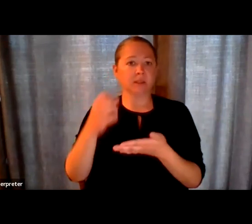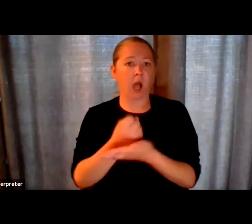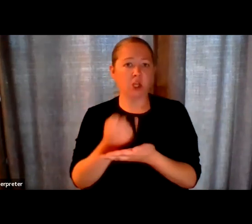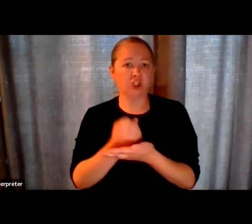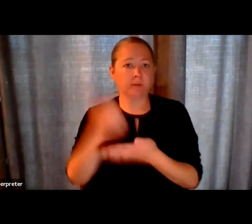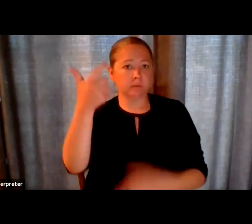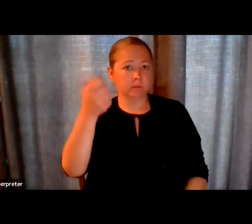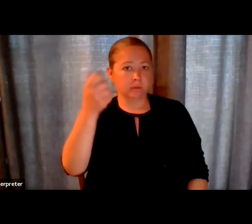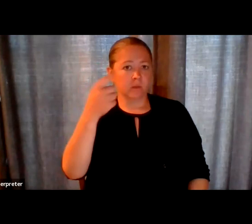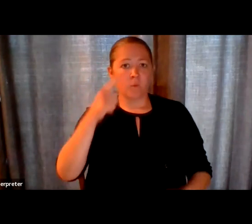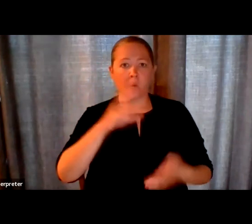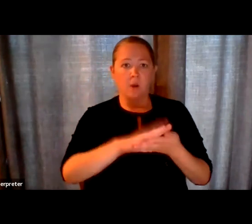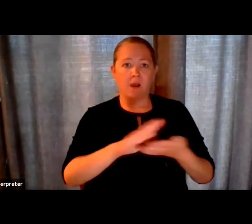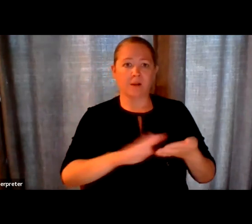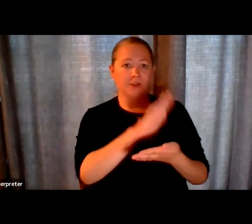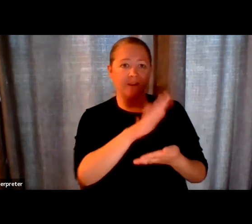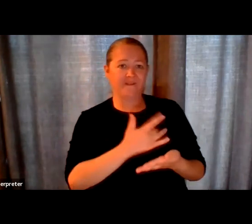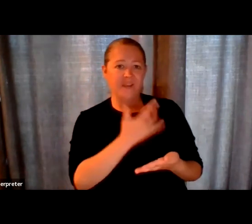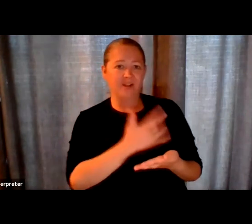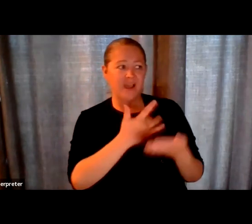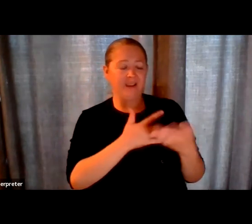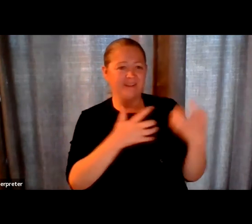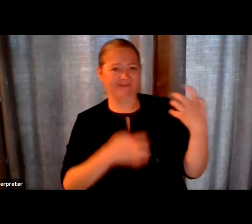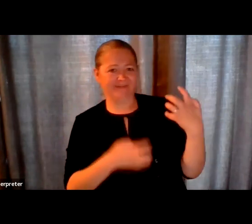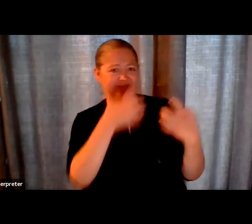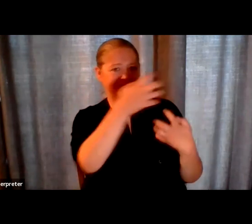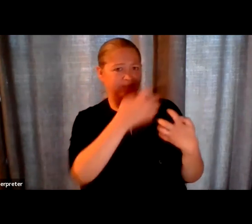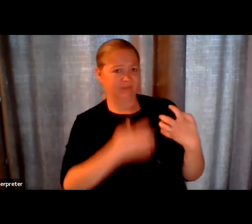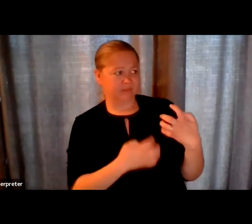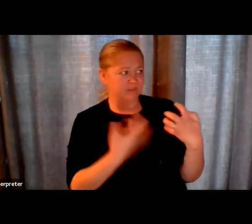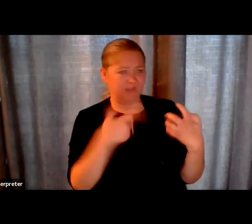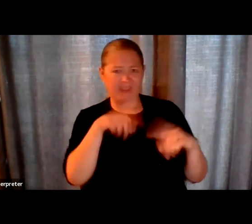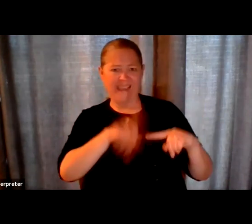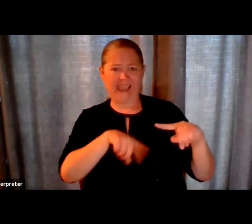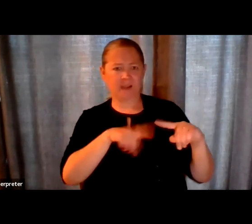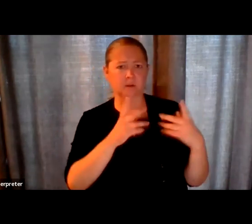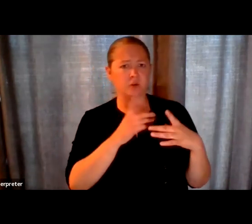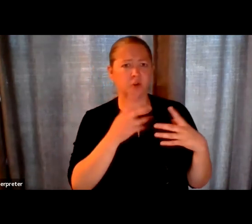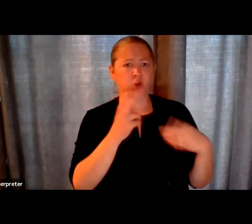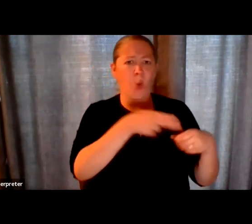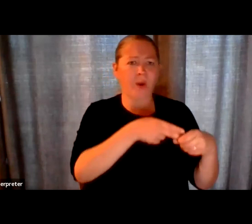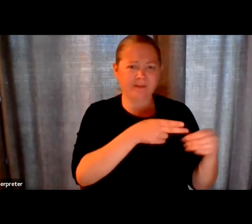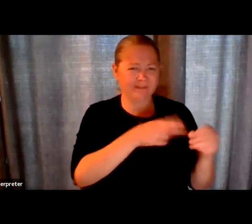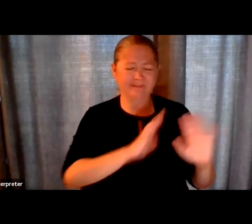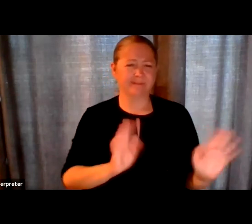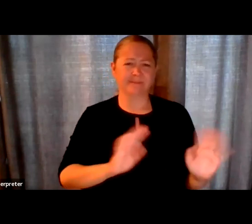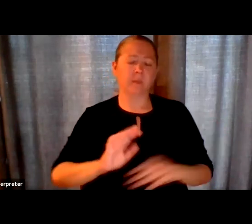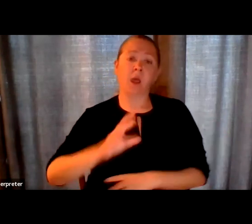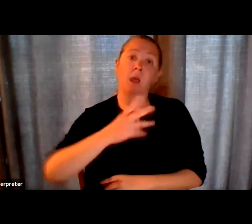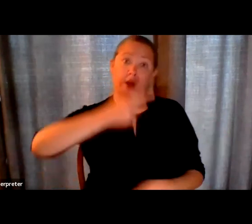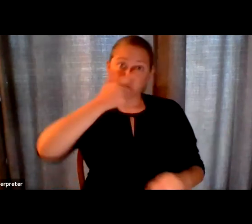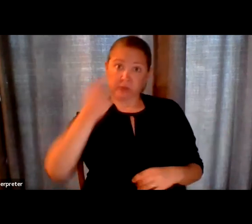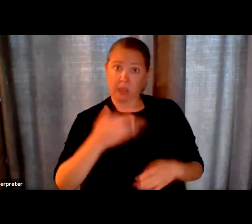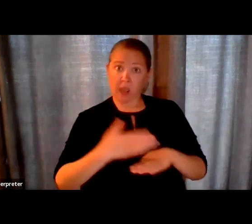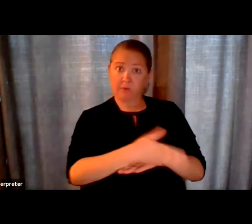just felt like they weren't able to not join in, you know. And interestingly, after the